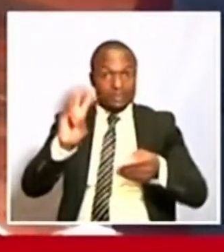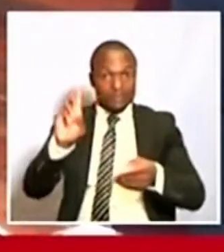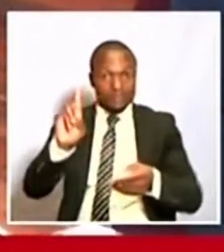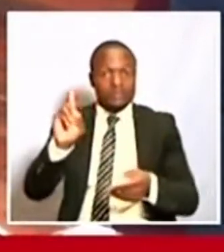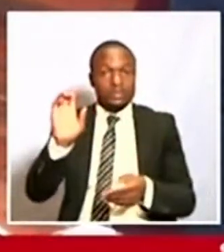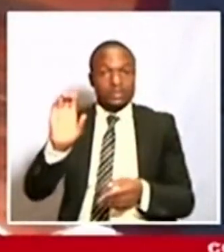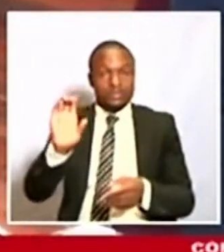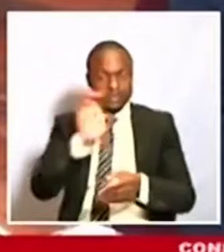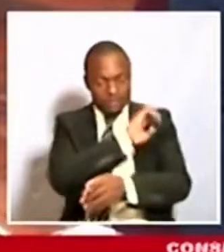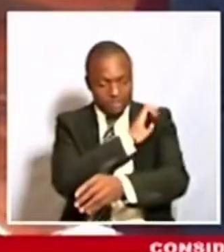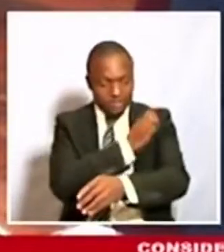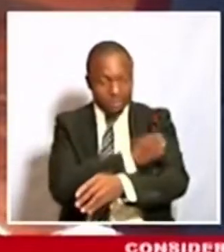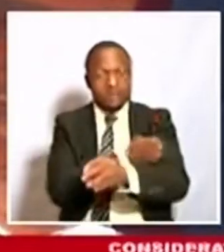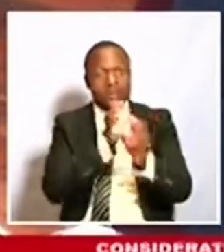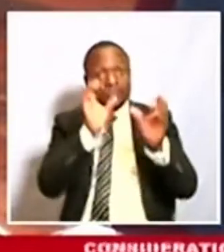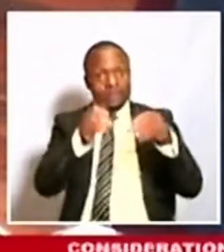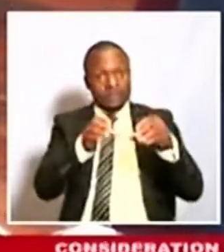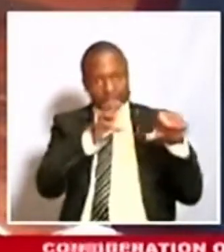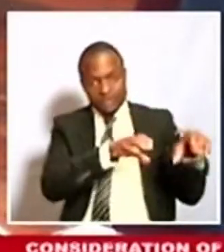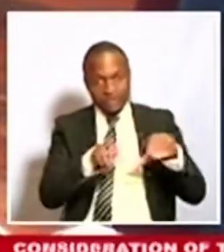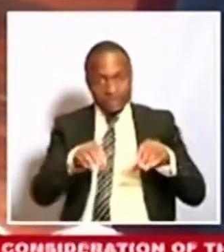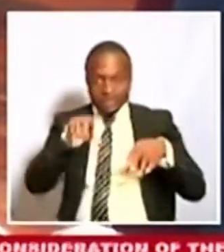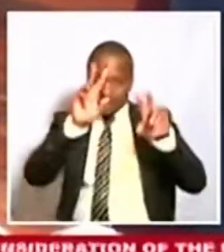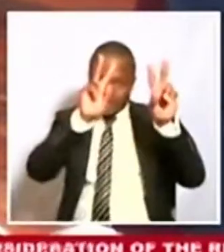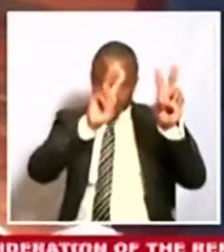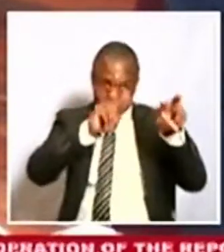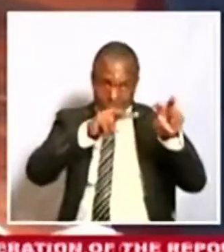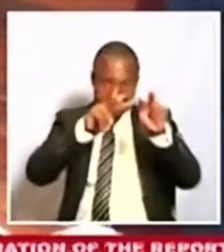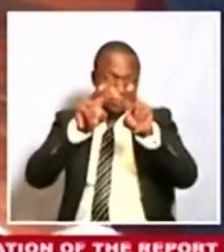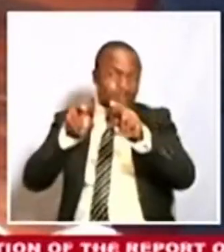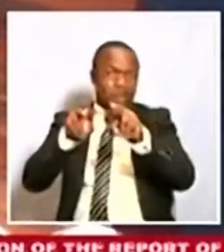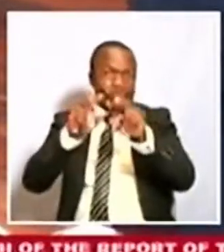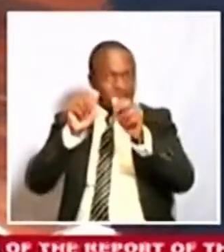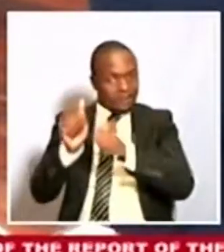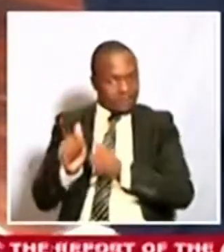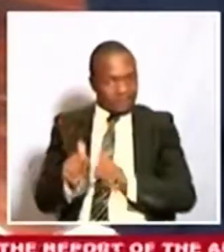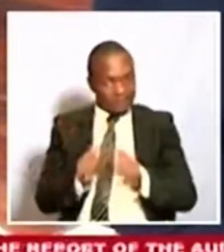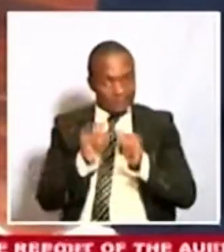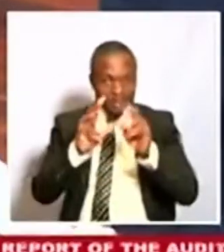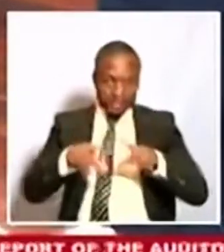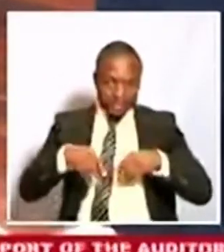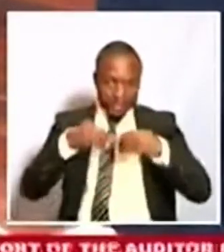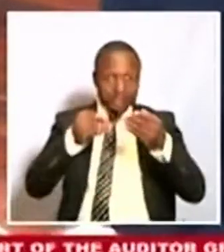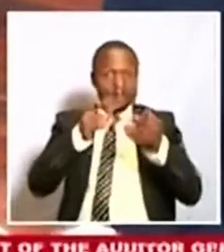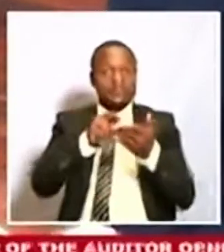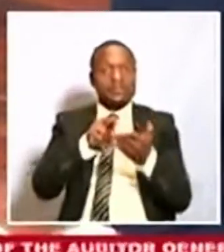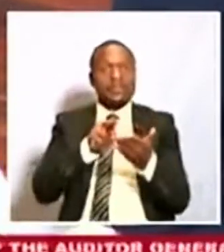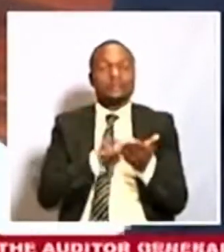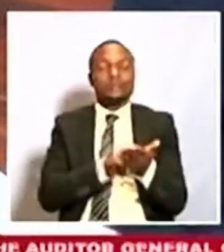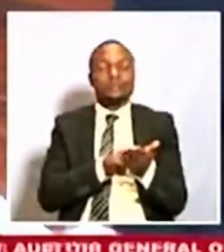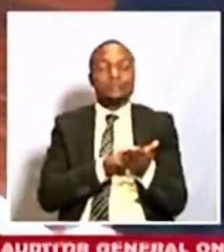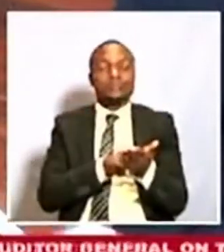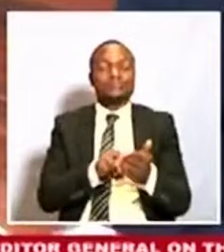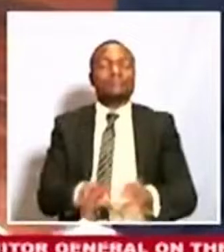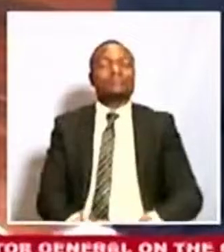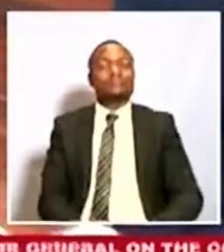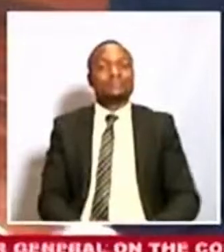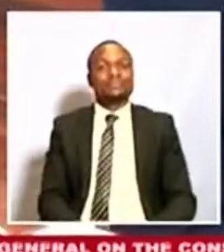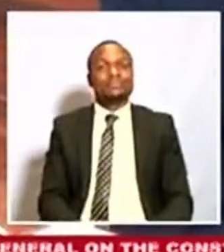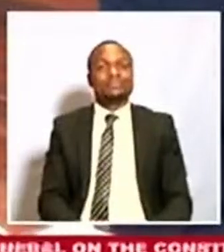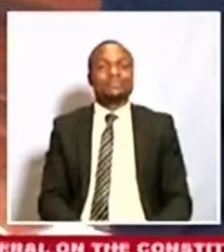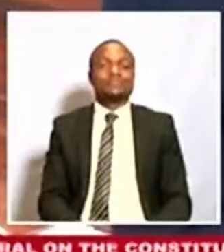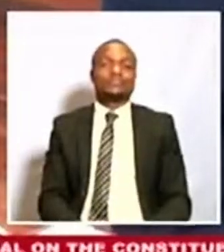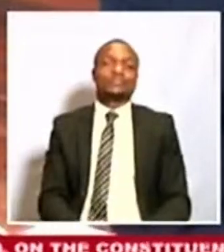and Empowerment Committee to carry out monitoring activities and produce reports.